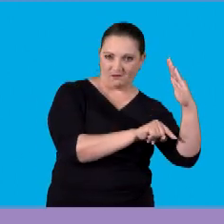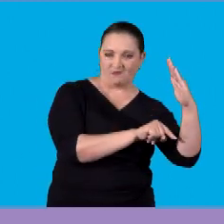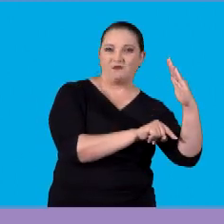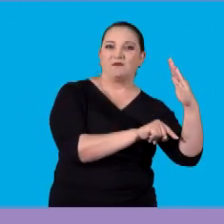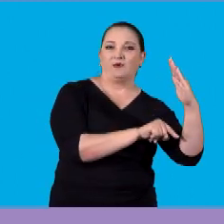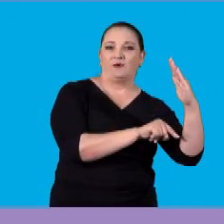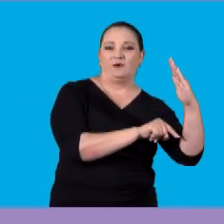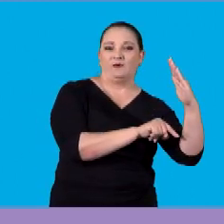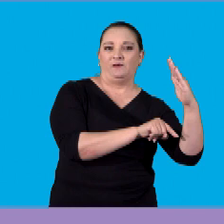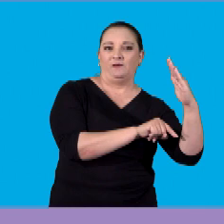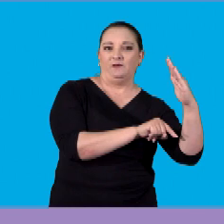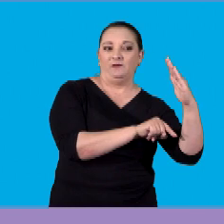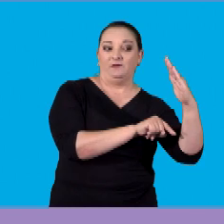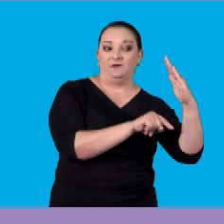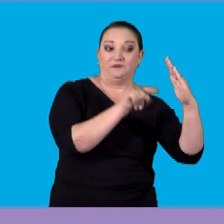co-interior angles